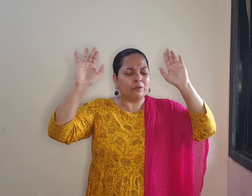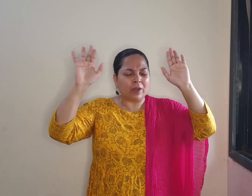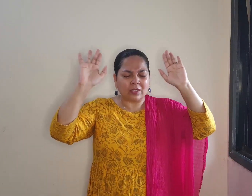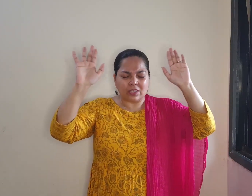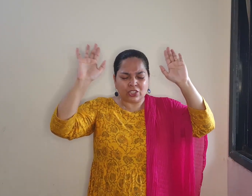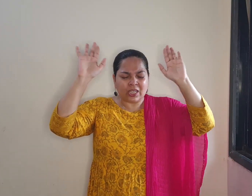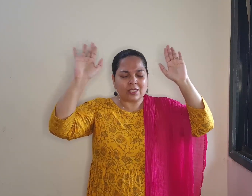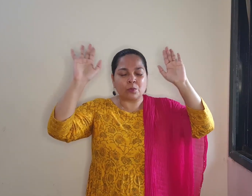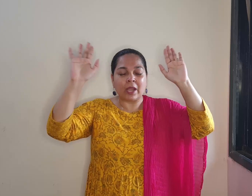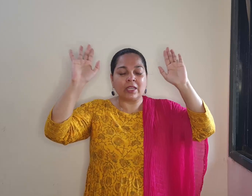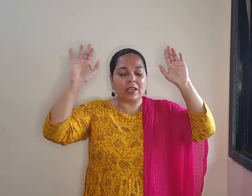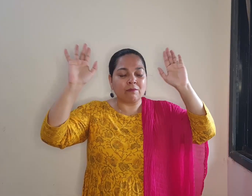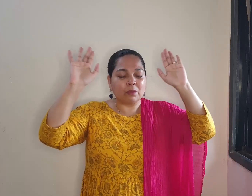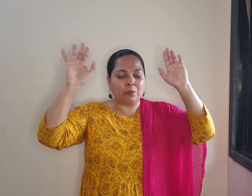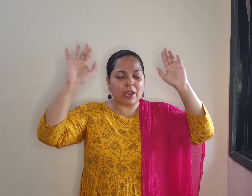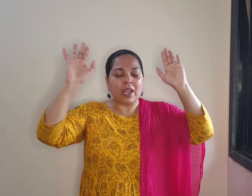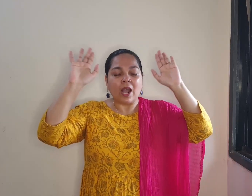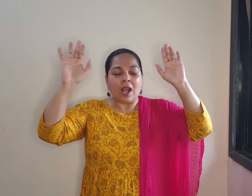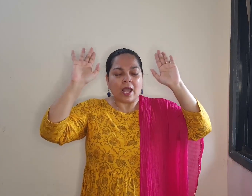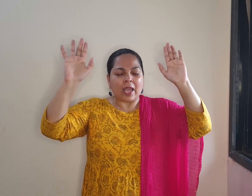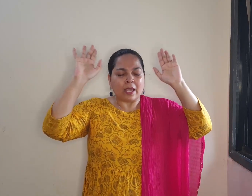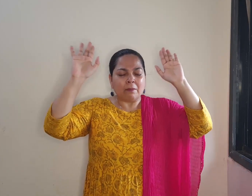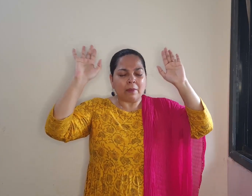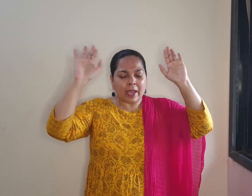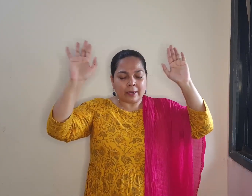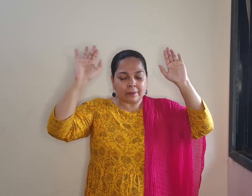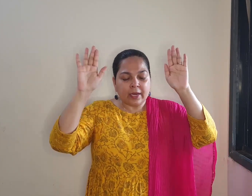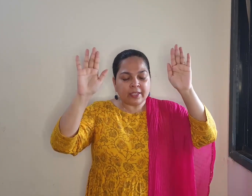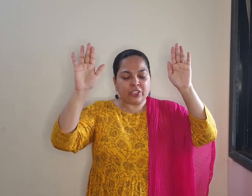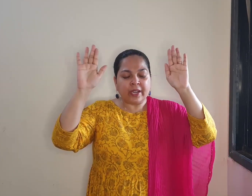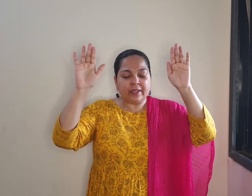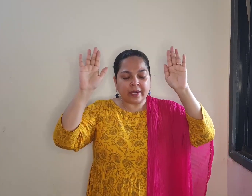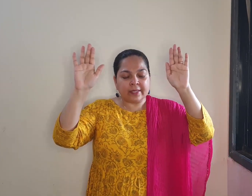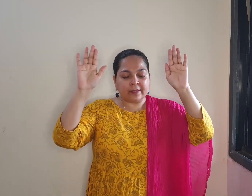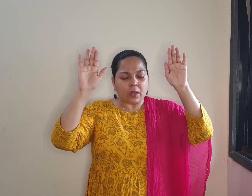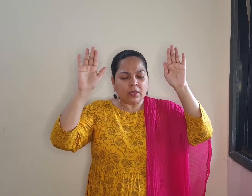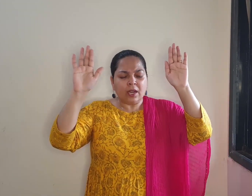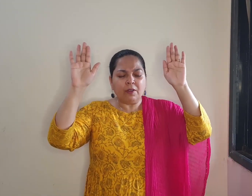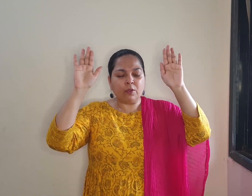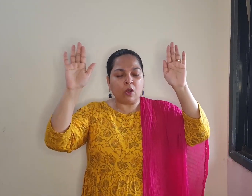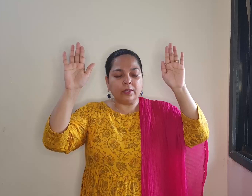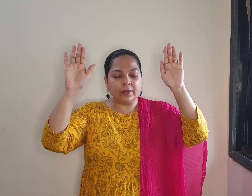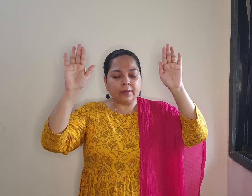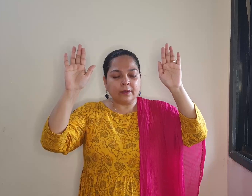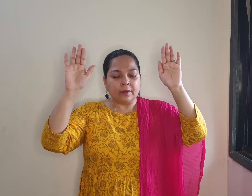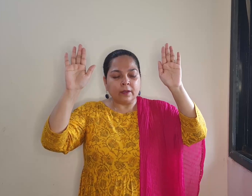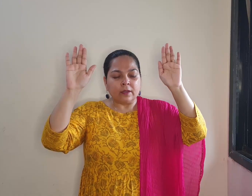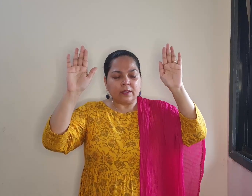Thank you, Father. In Jesus' mighty name we pray. Amen. Let's share the grace, the love of